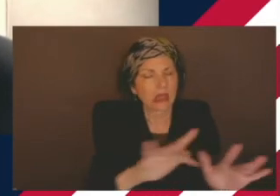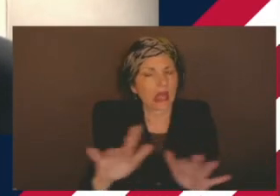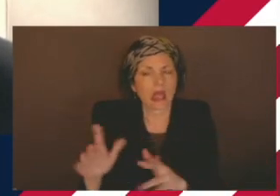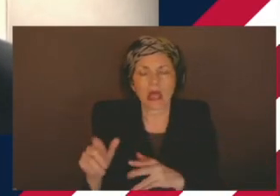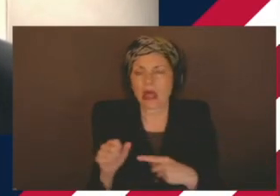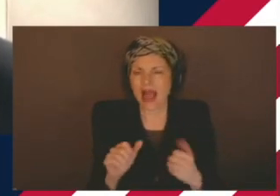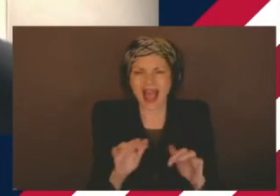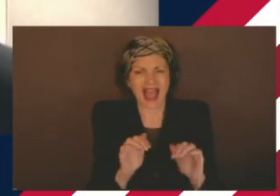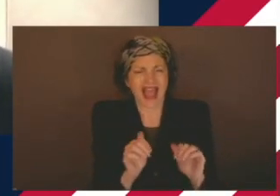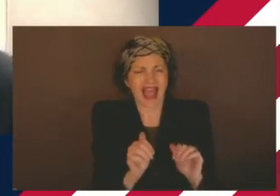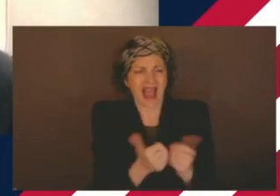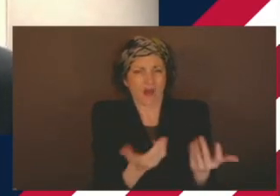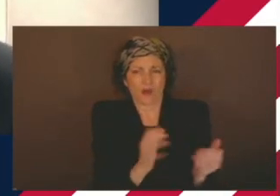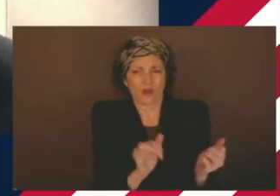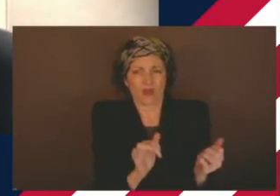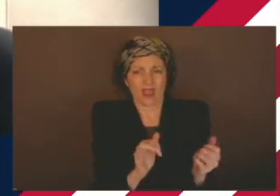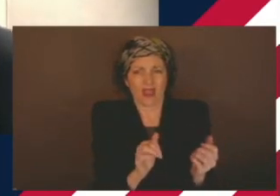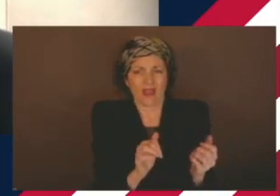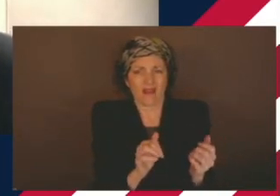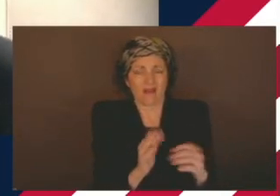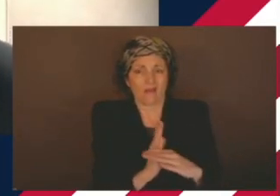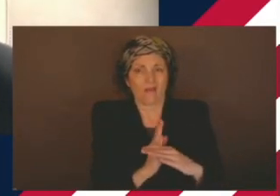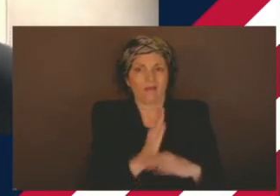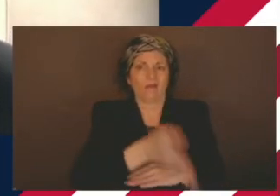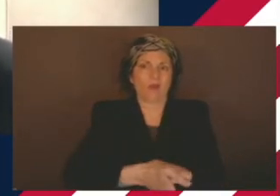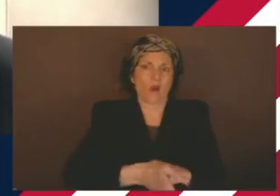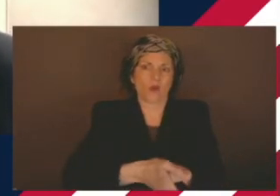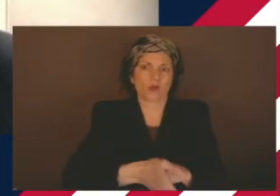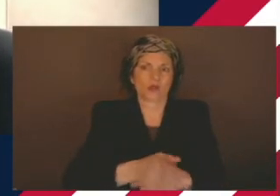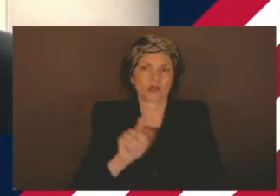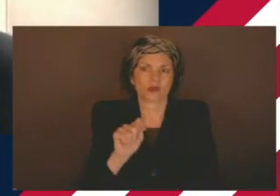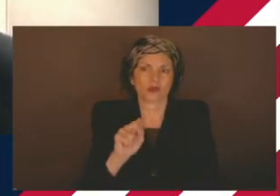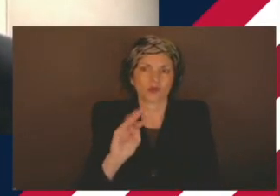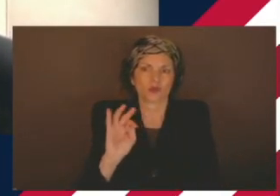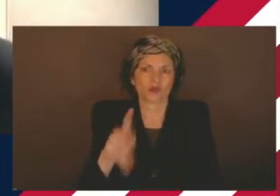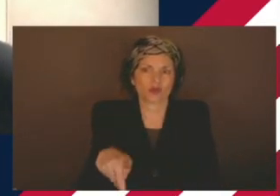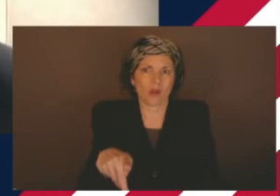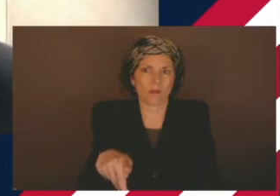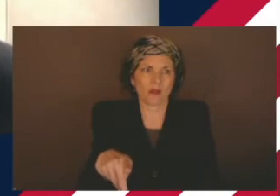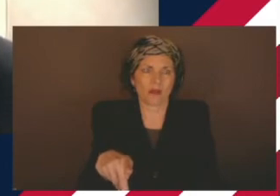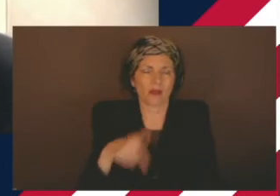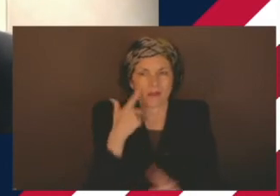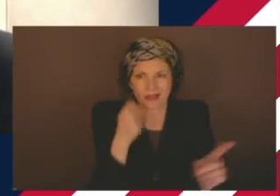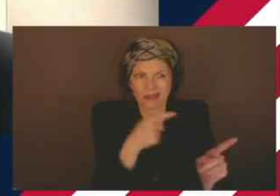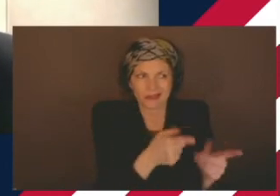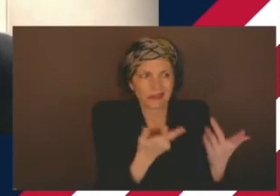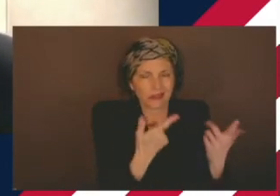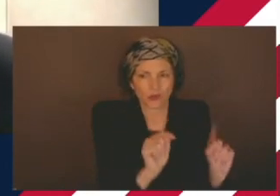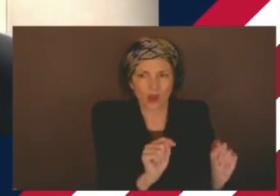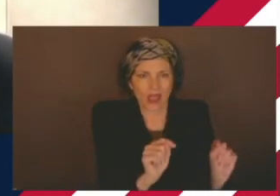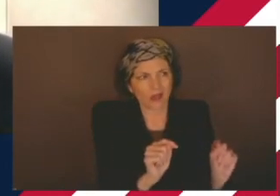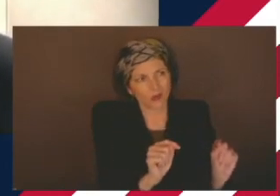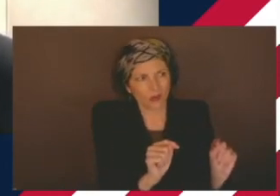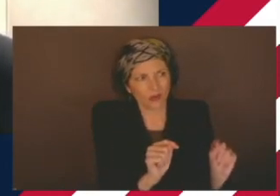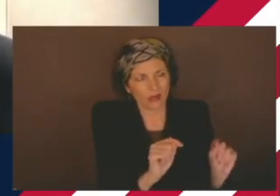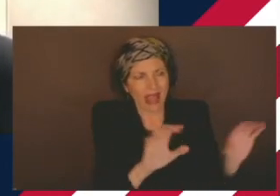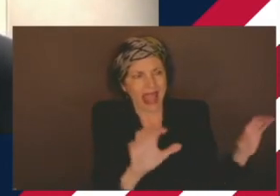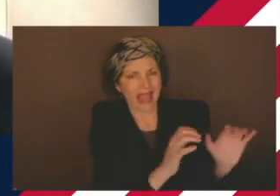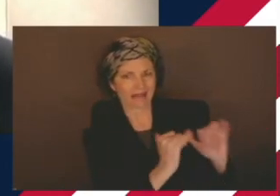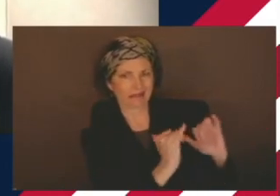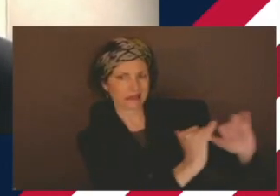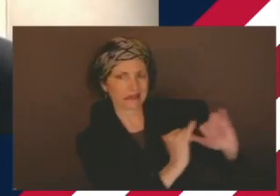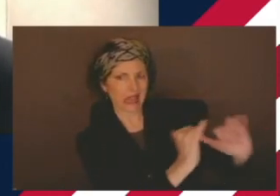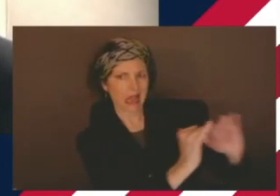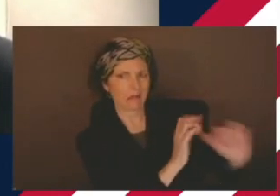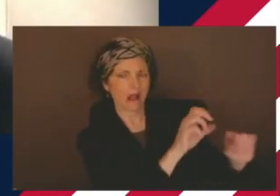post-Trump, especially given he's sort of tried to model these authoritarians? What do we need to do to address